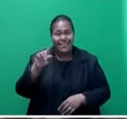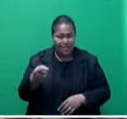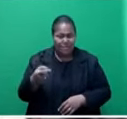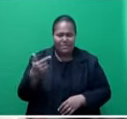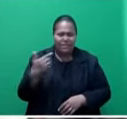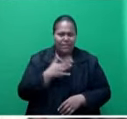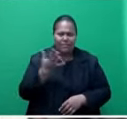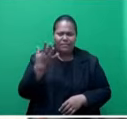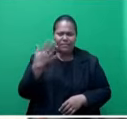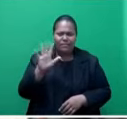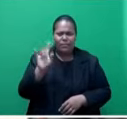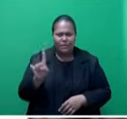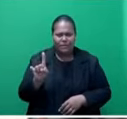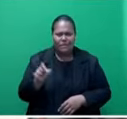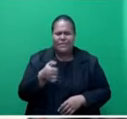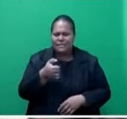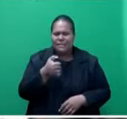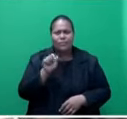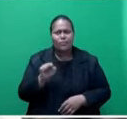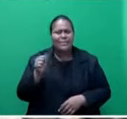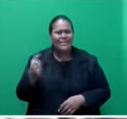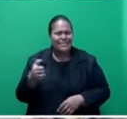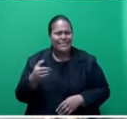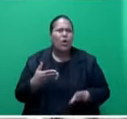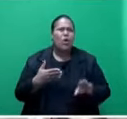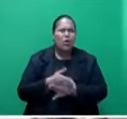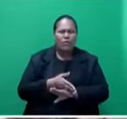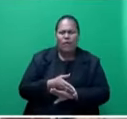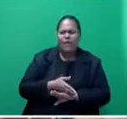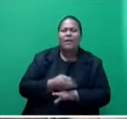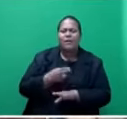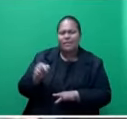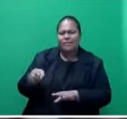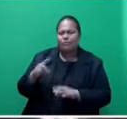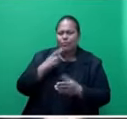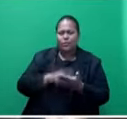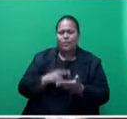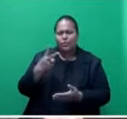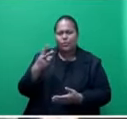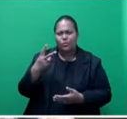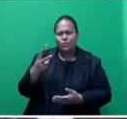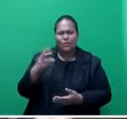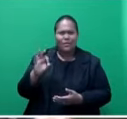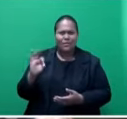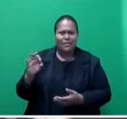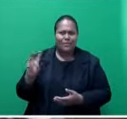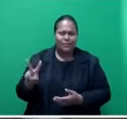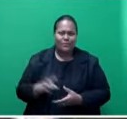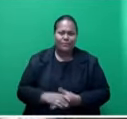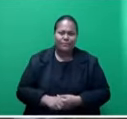59,751, 6.6 more than what was reported in 2002. To put this into context, Mr. Speaker,